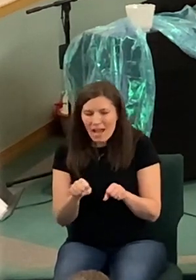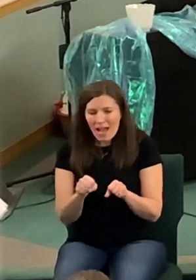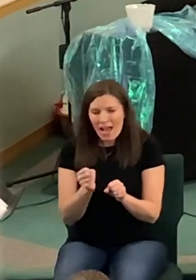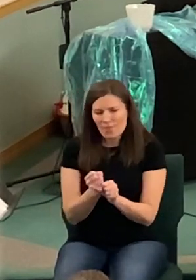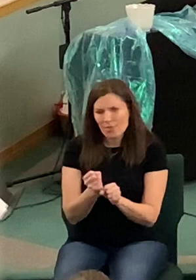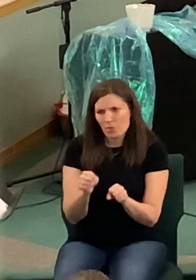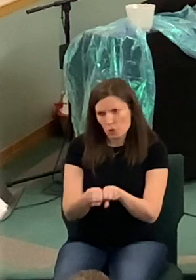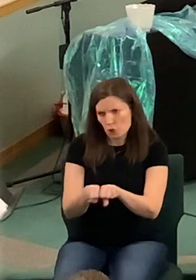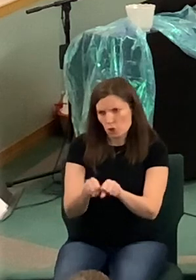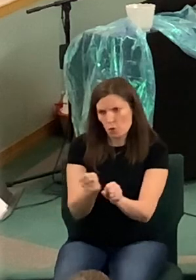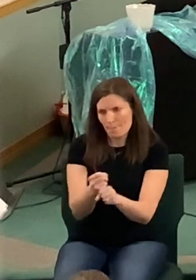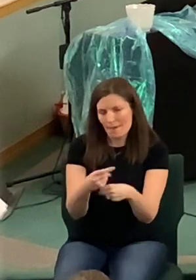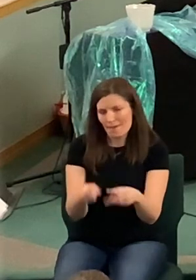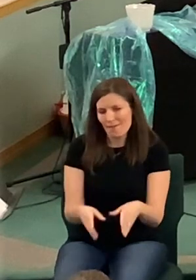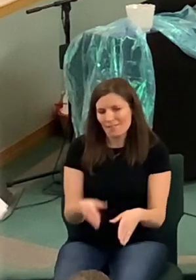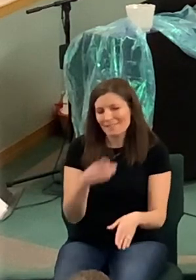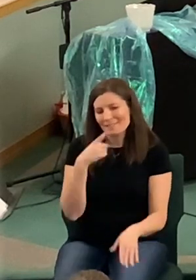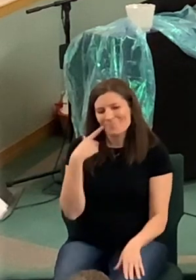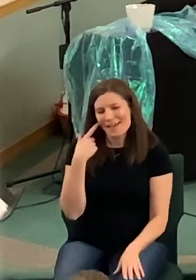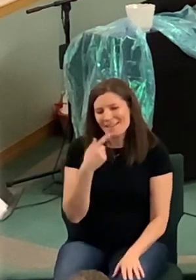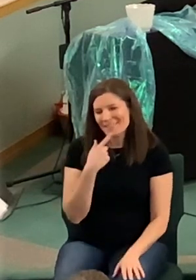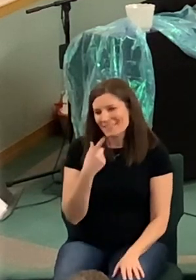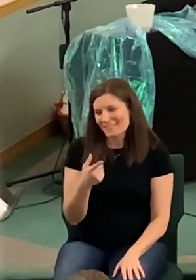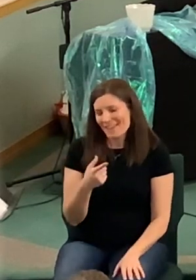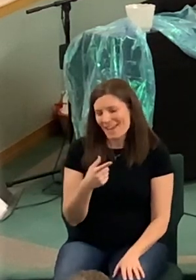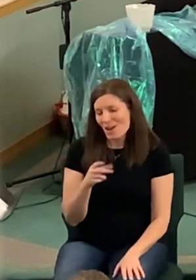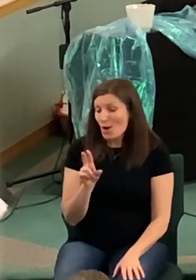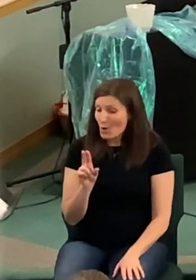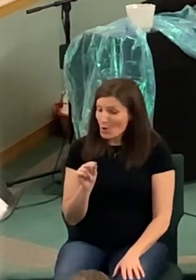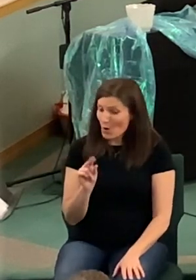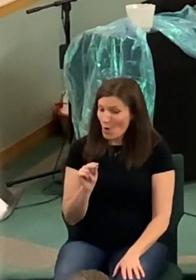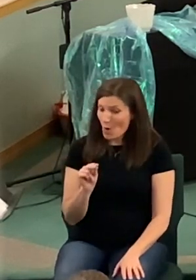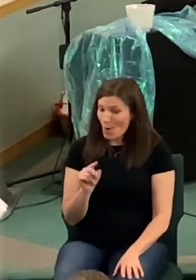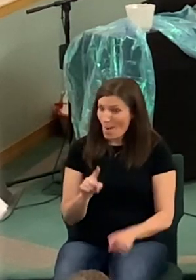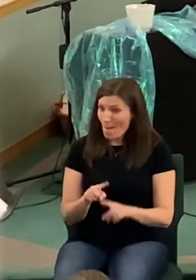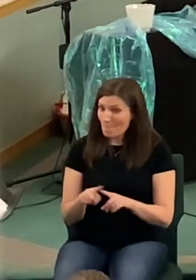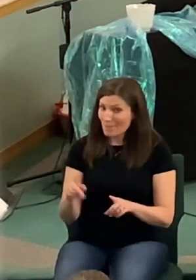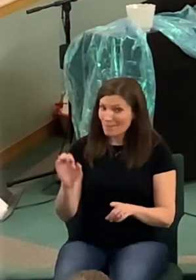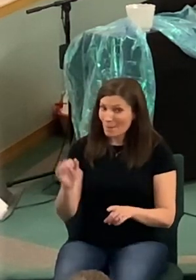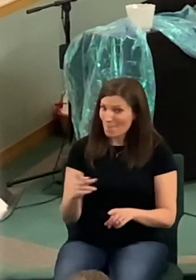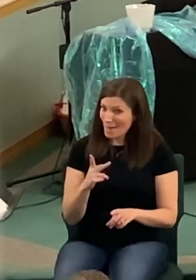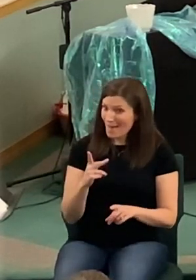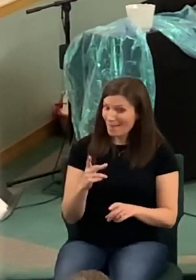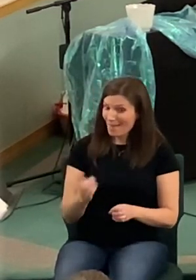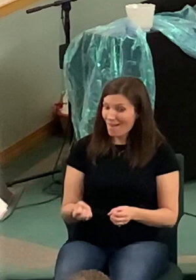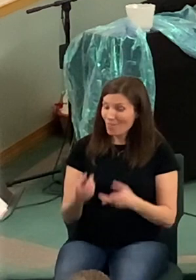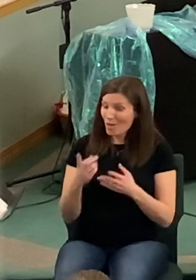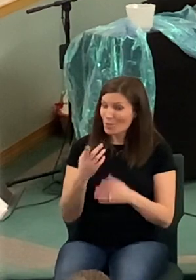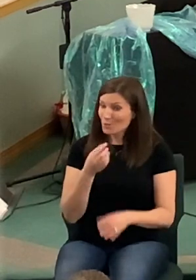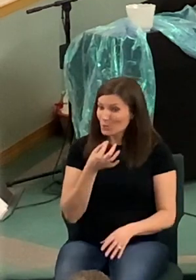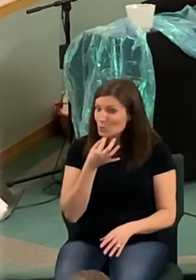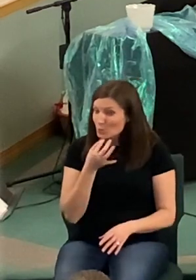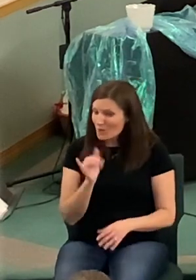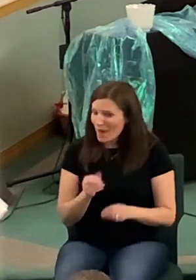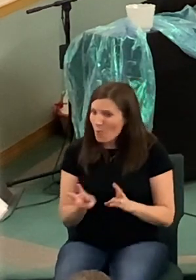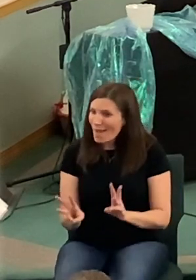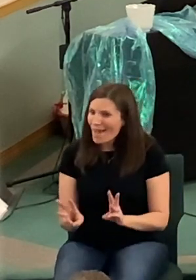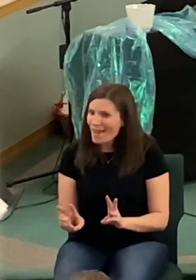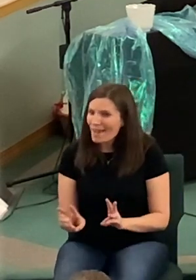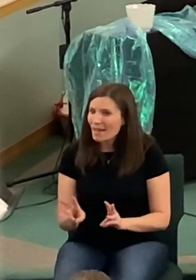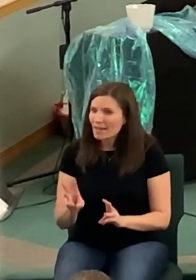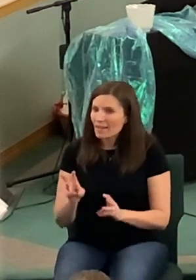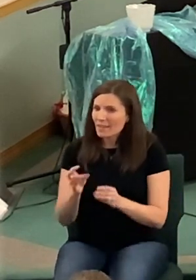smile, and replied with a wink, "No, but they come back much quicker this way. They wear